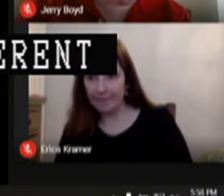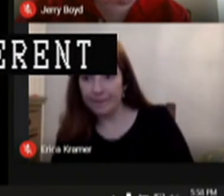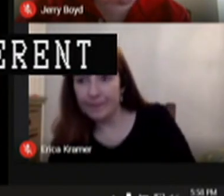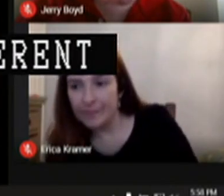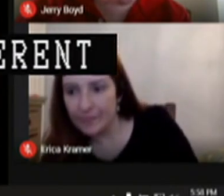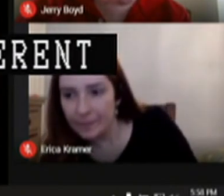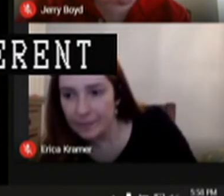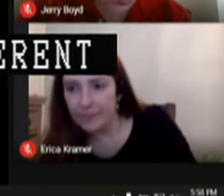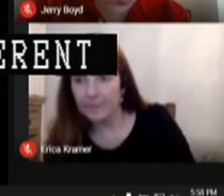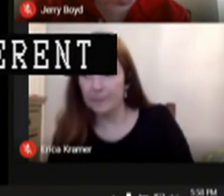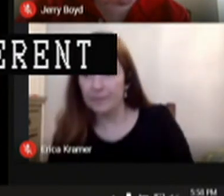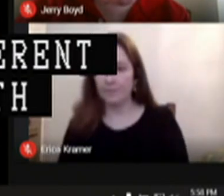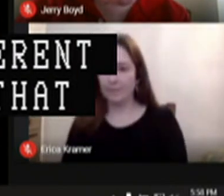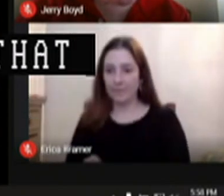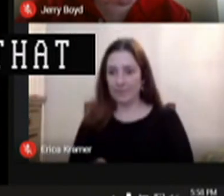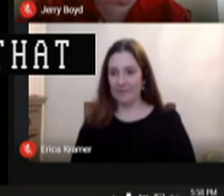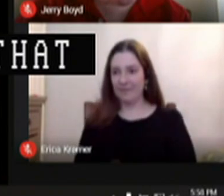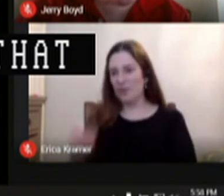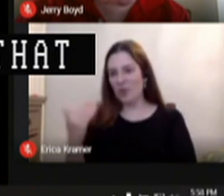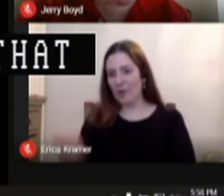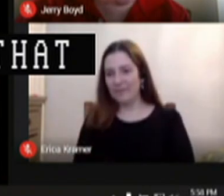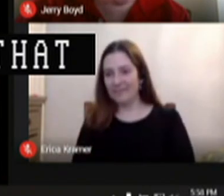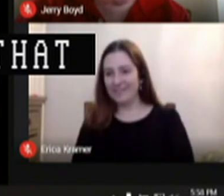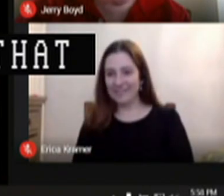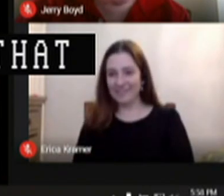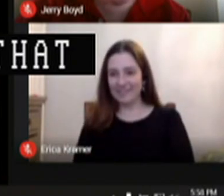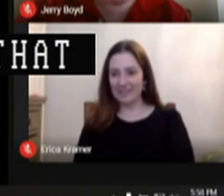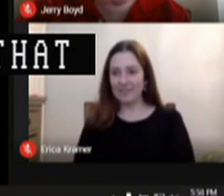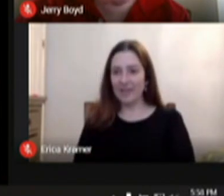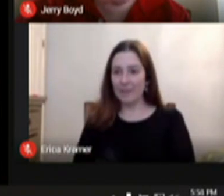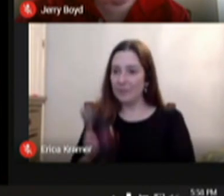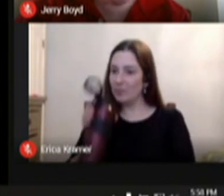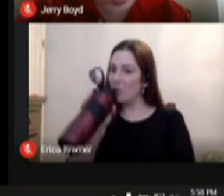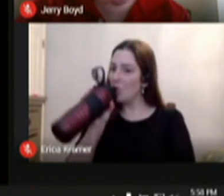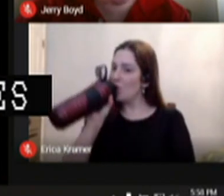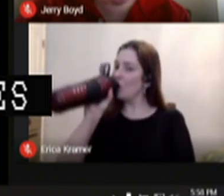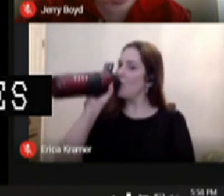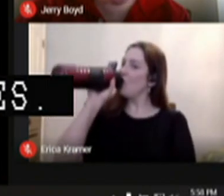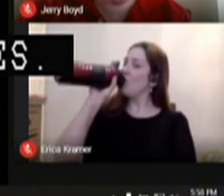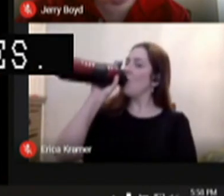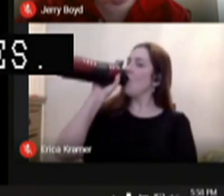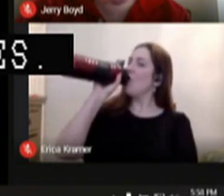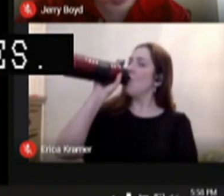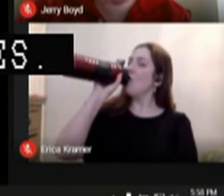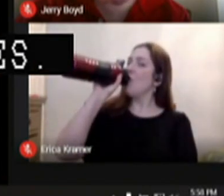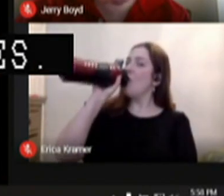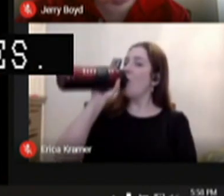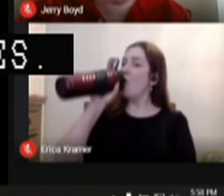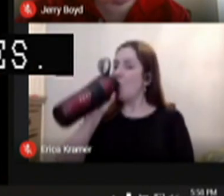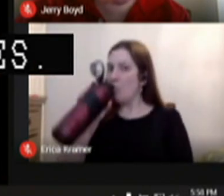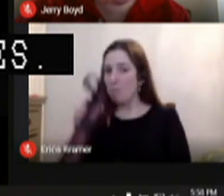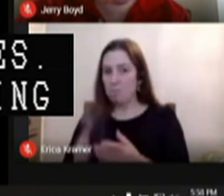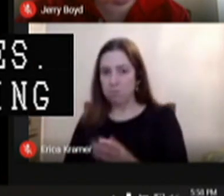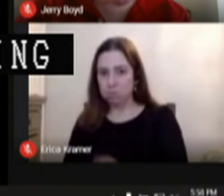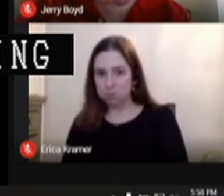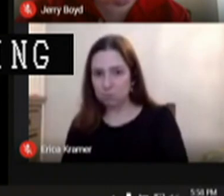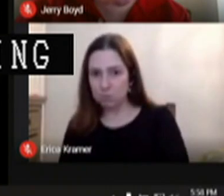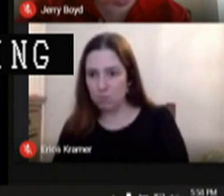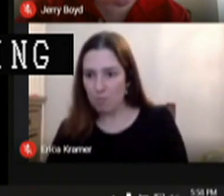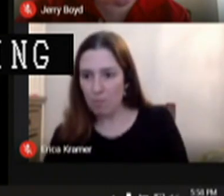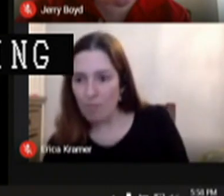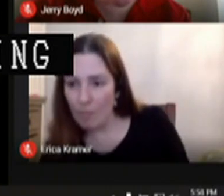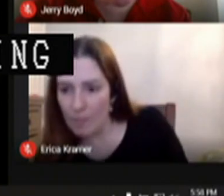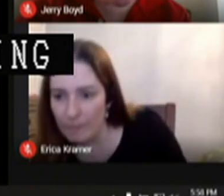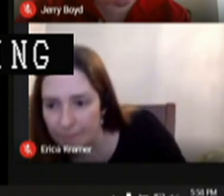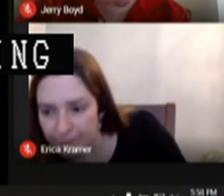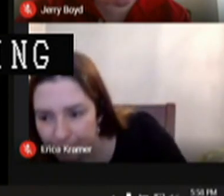is flexible for people of different ages and abilities. So there are areas of seating that are backless and armless, and there are areas